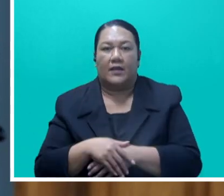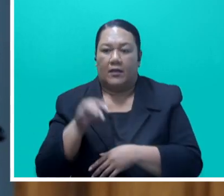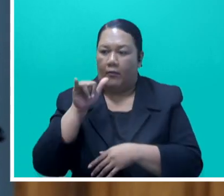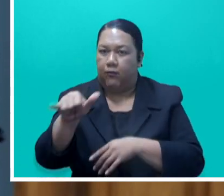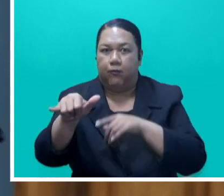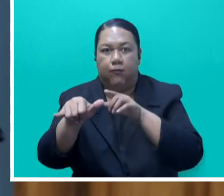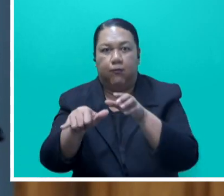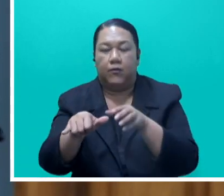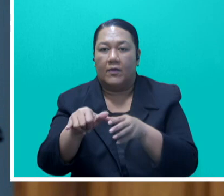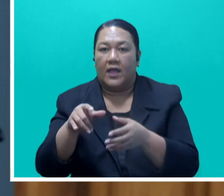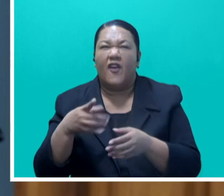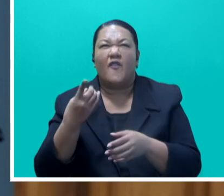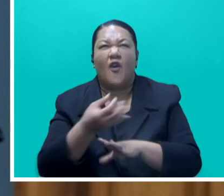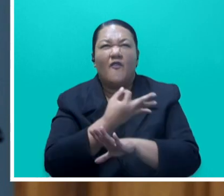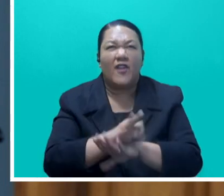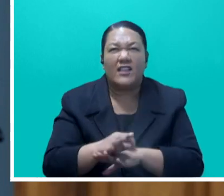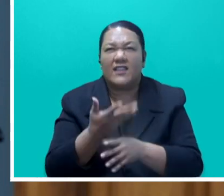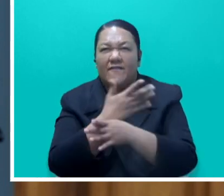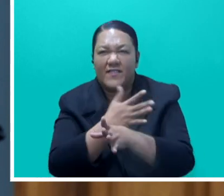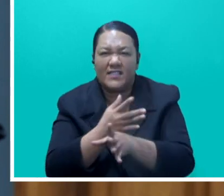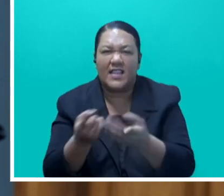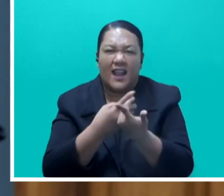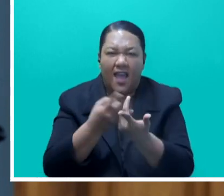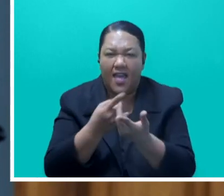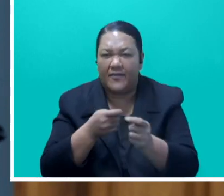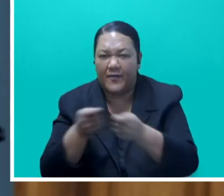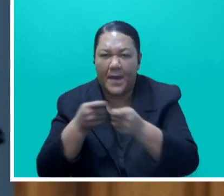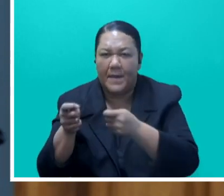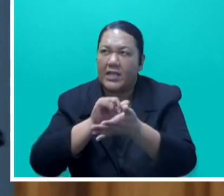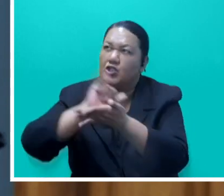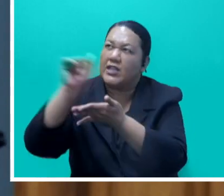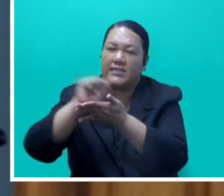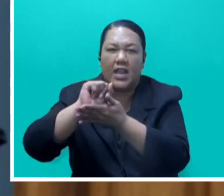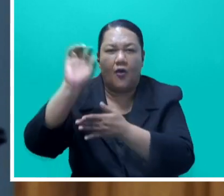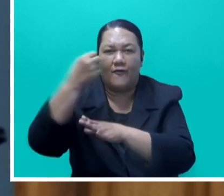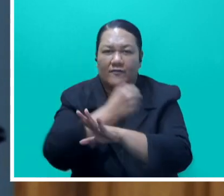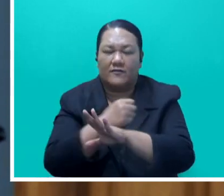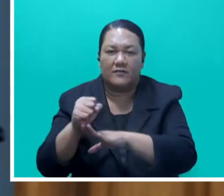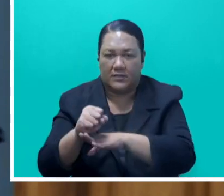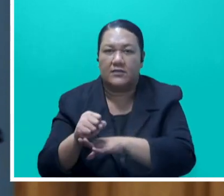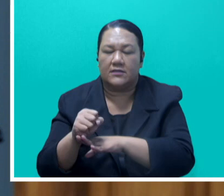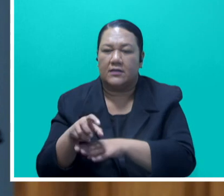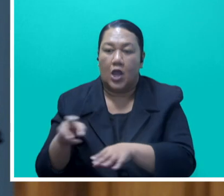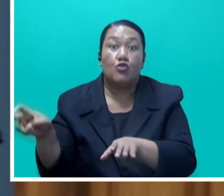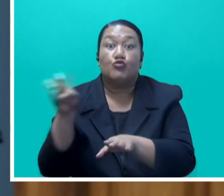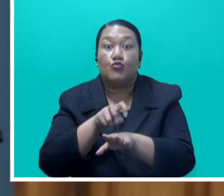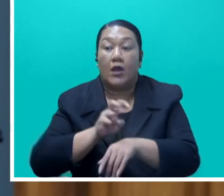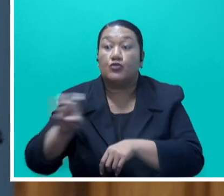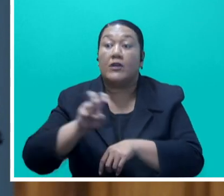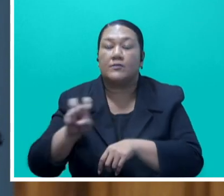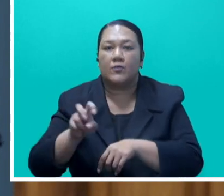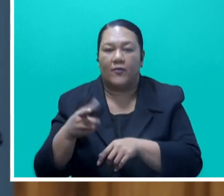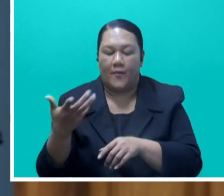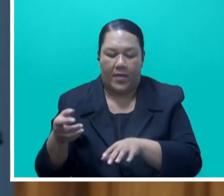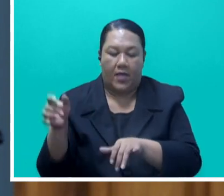of fresh produce and frozen fish have been the main commodities exported so far with Fiji Airways, projecting further growth